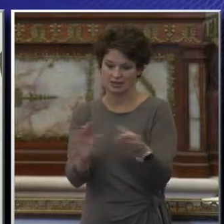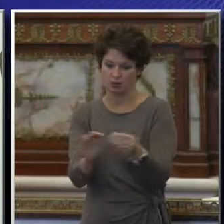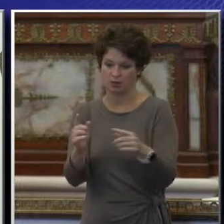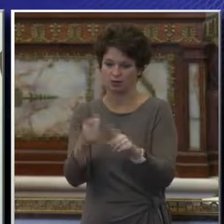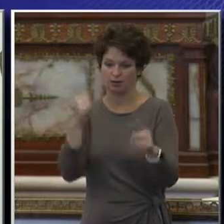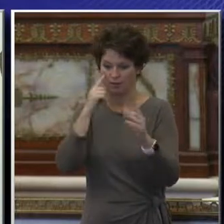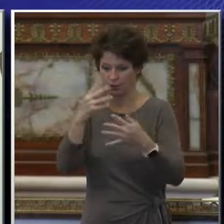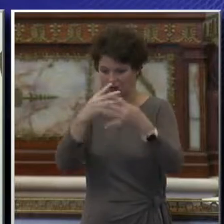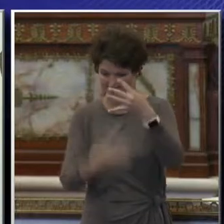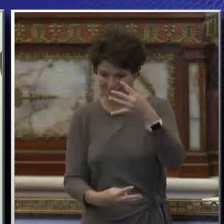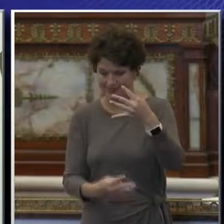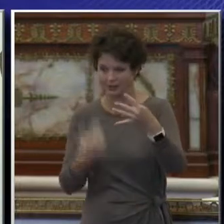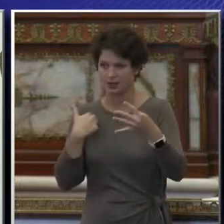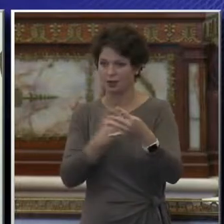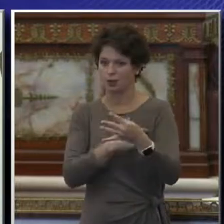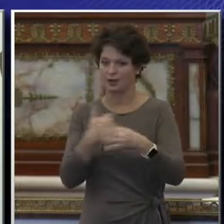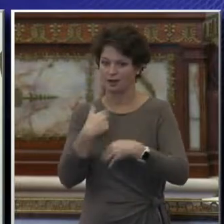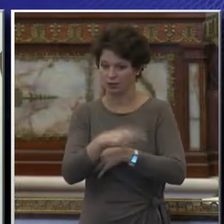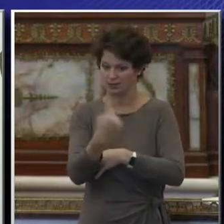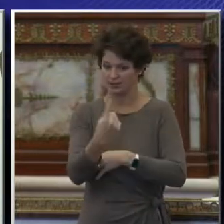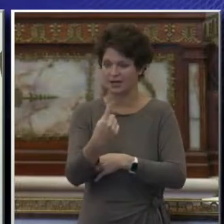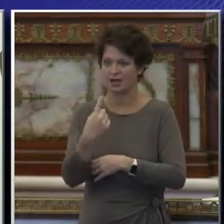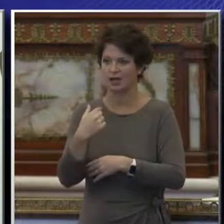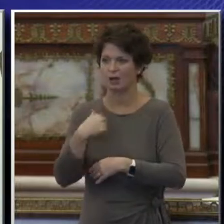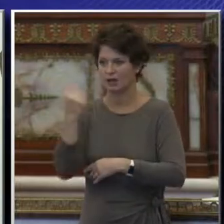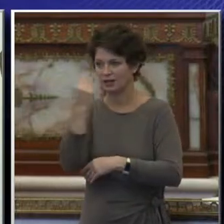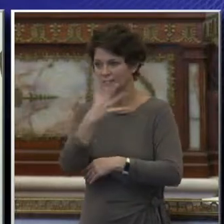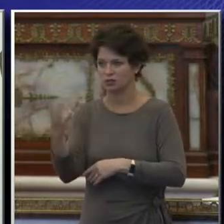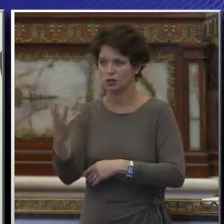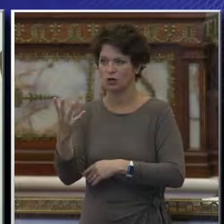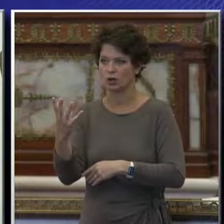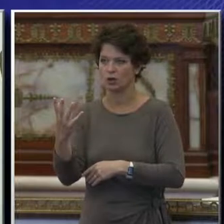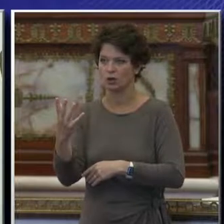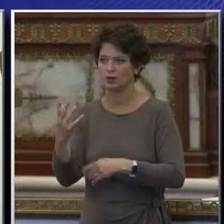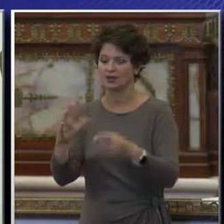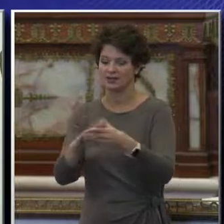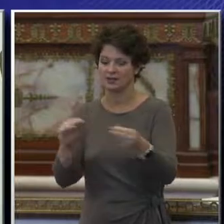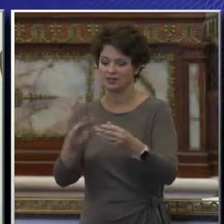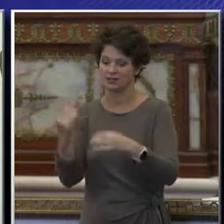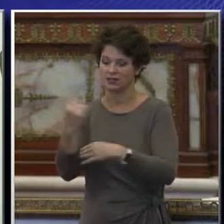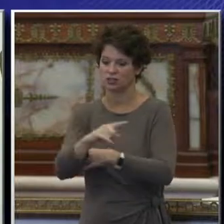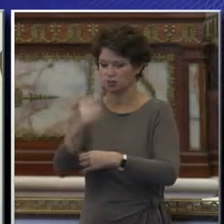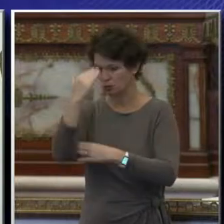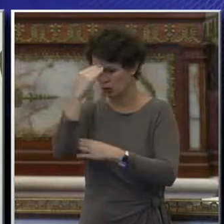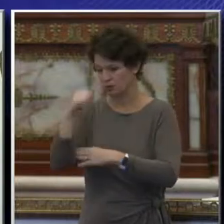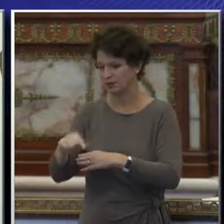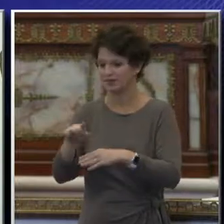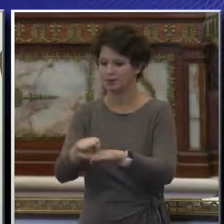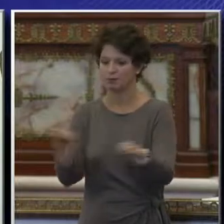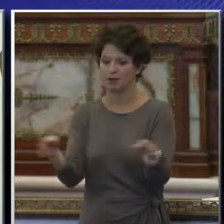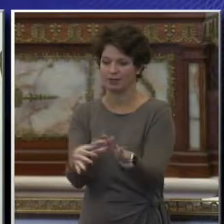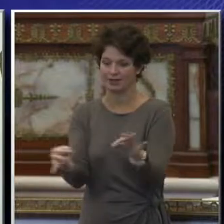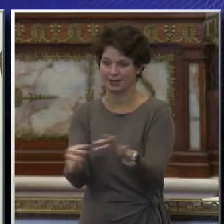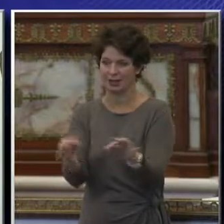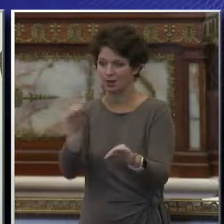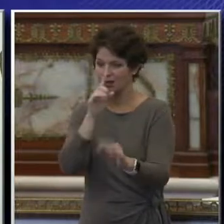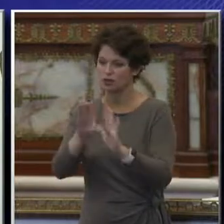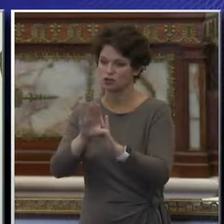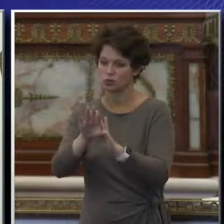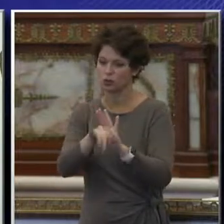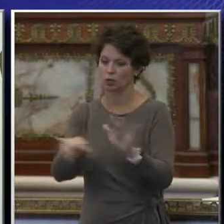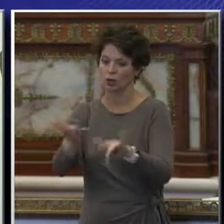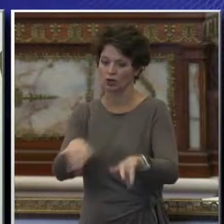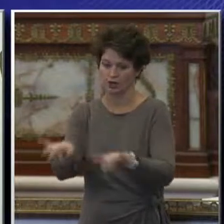the witnesses we have for today, everyone who has been invited to the meeting to testify should be aware that this public hearing is being